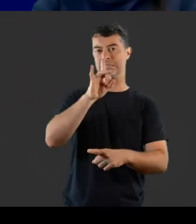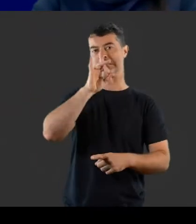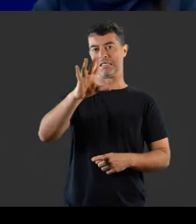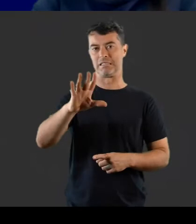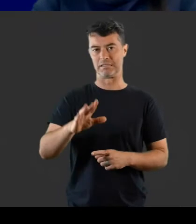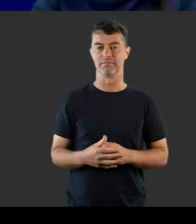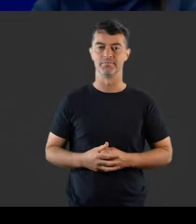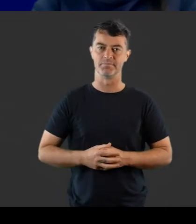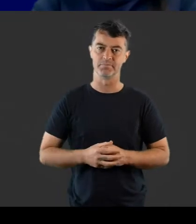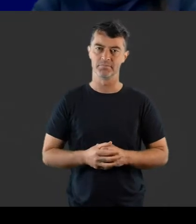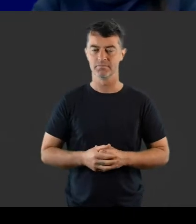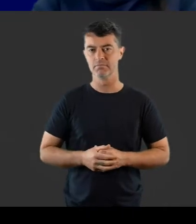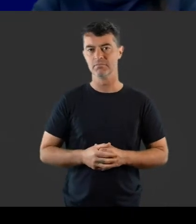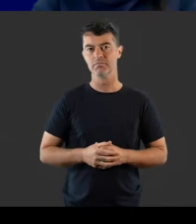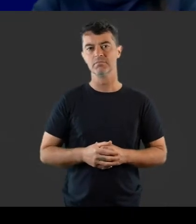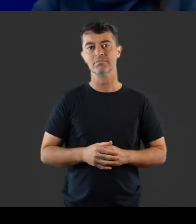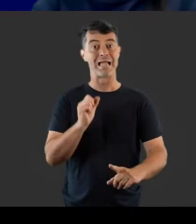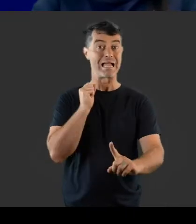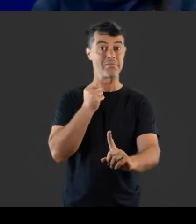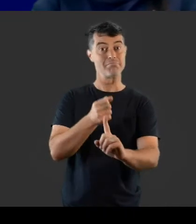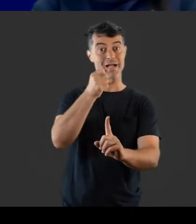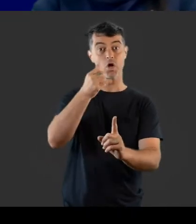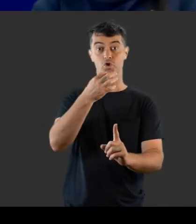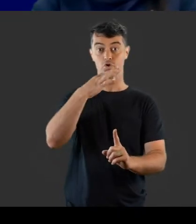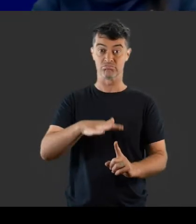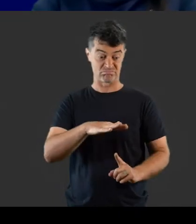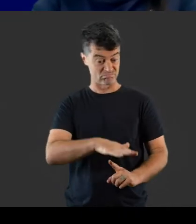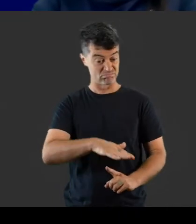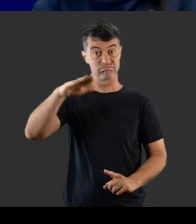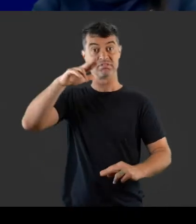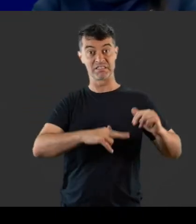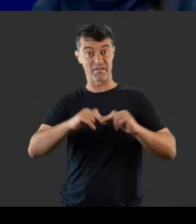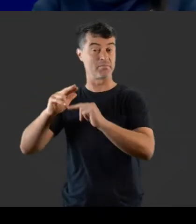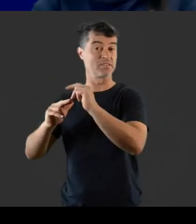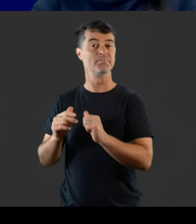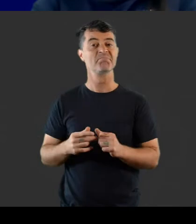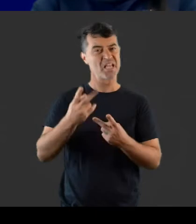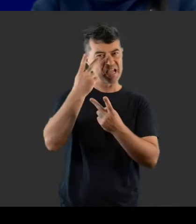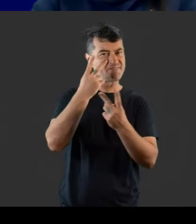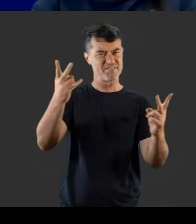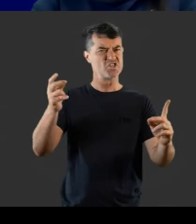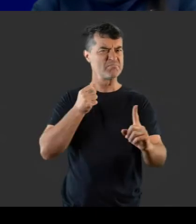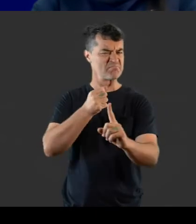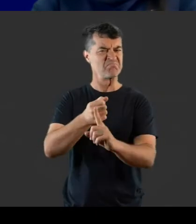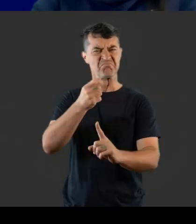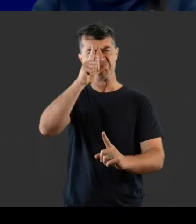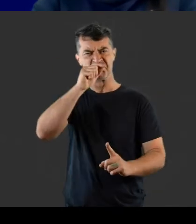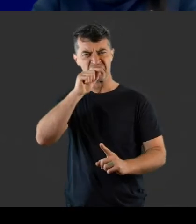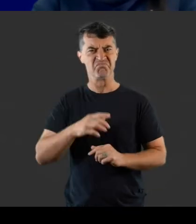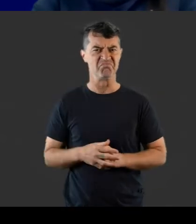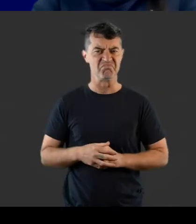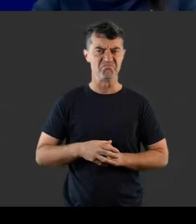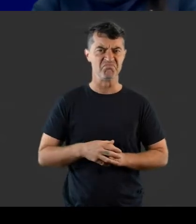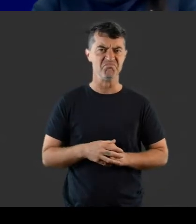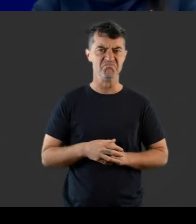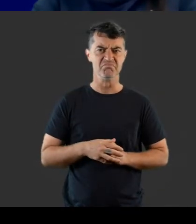years of age. Impact on development. Vision impairment can have a